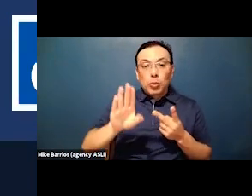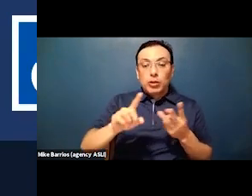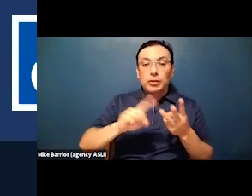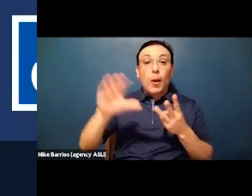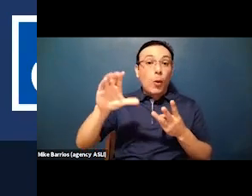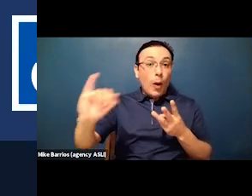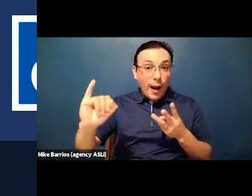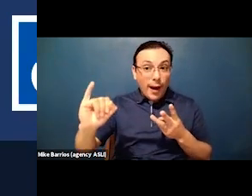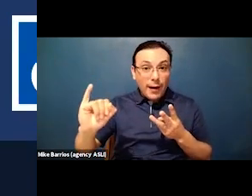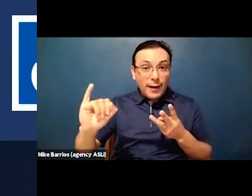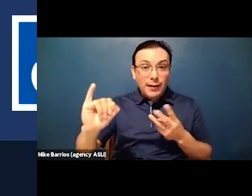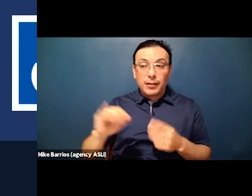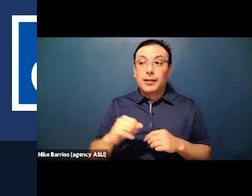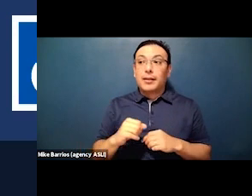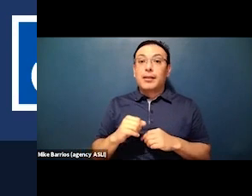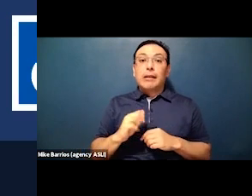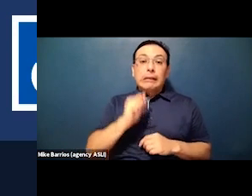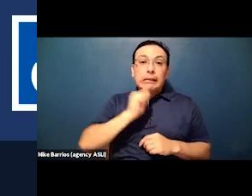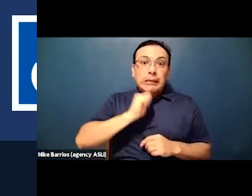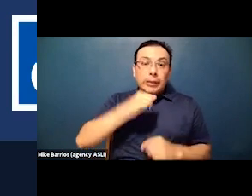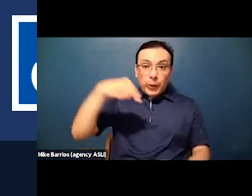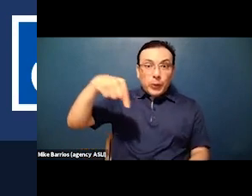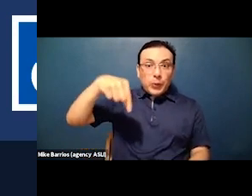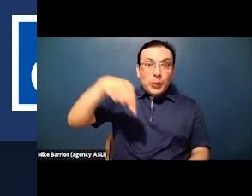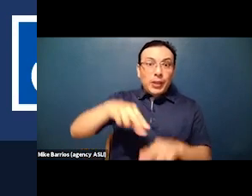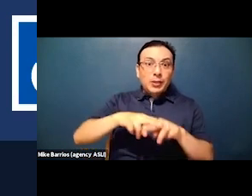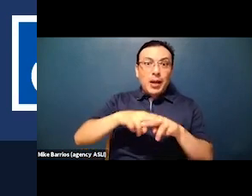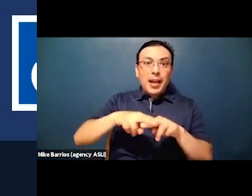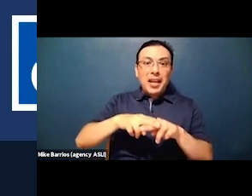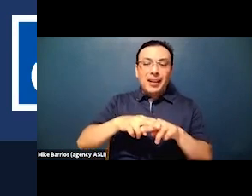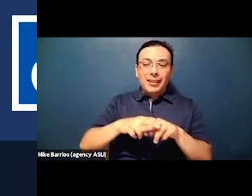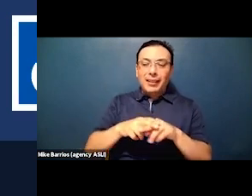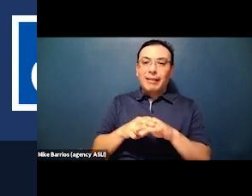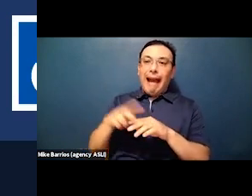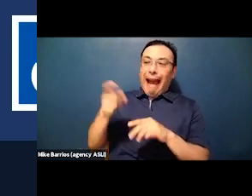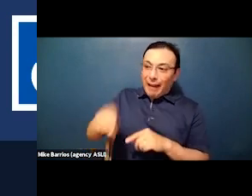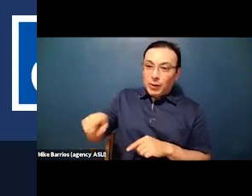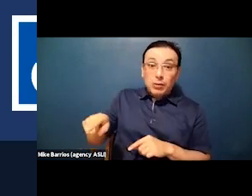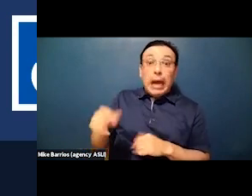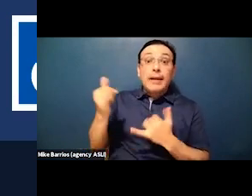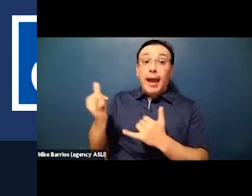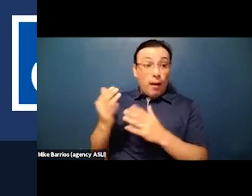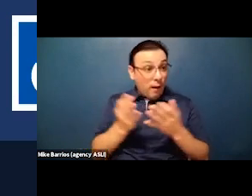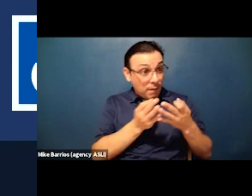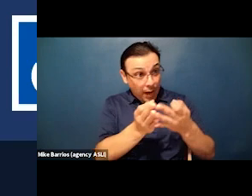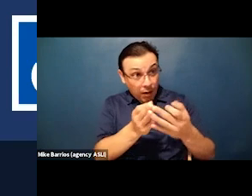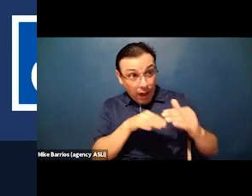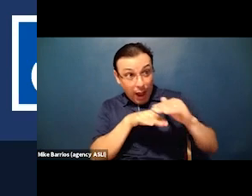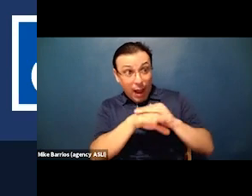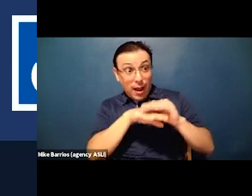than take that Q train all the way down, now, people with disabilities might opt for the ferry and take the more scenic route.